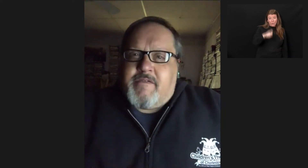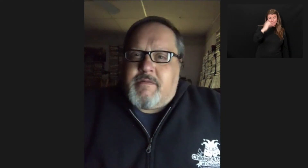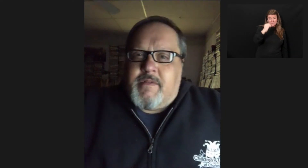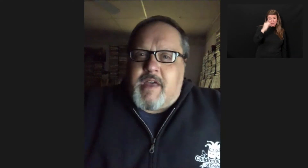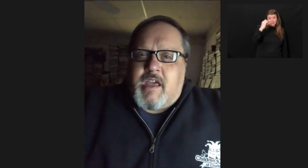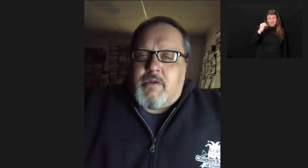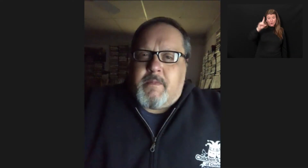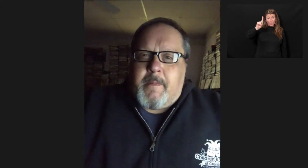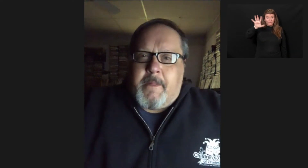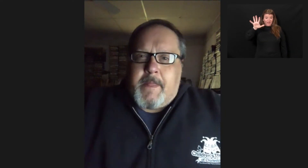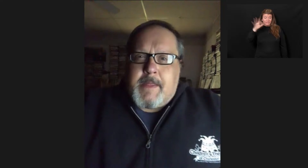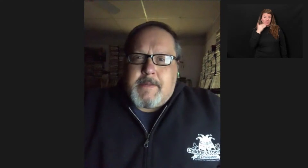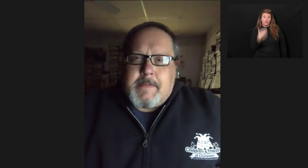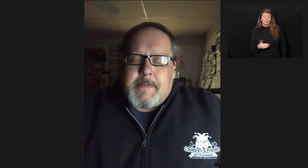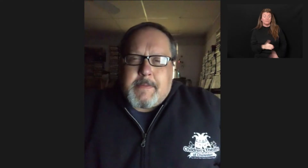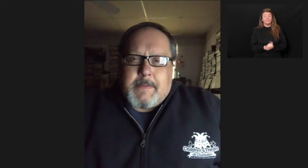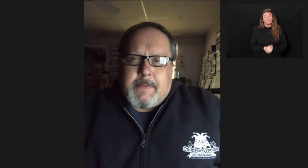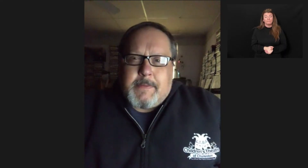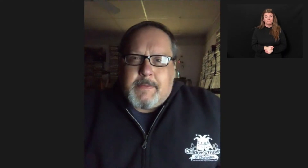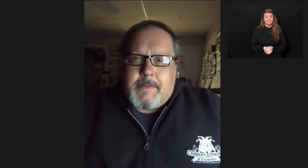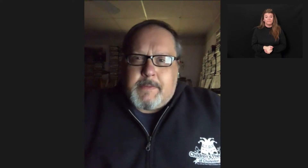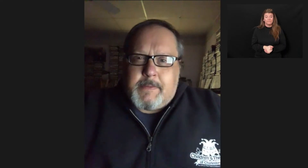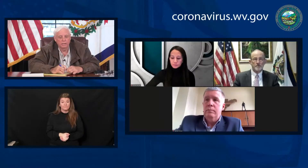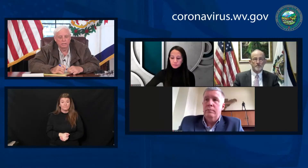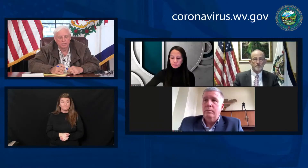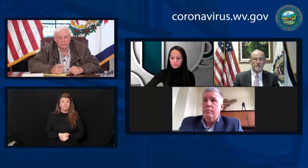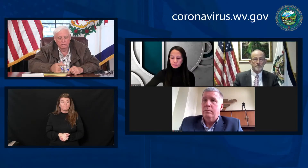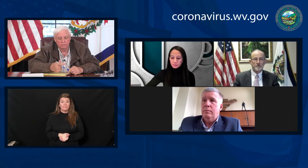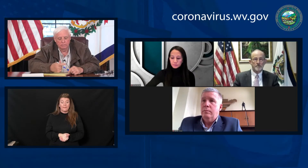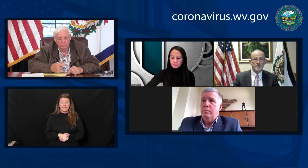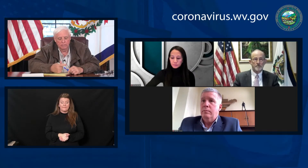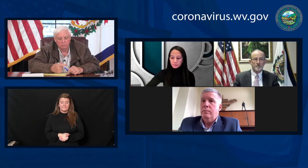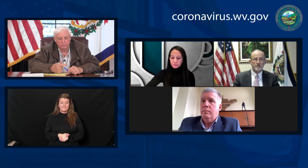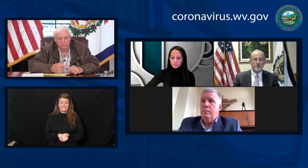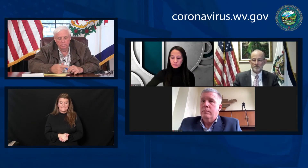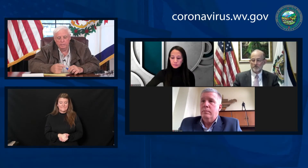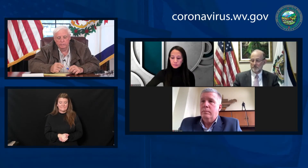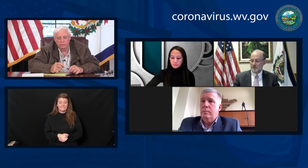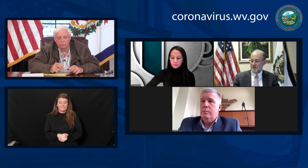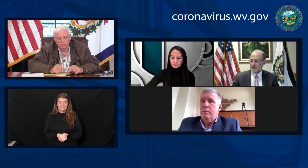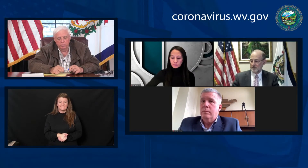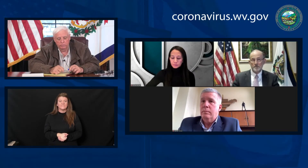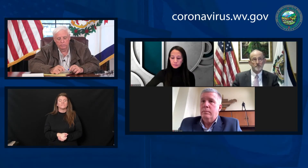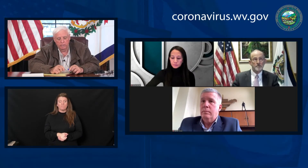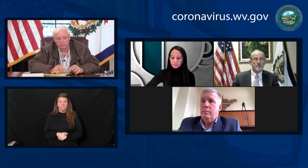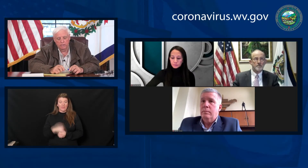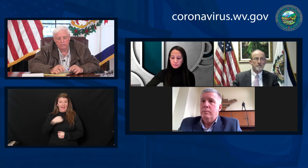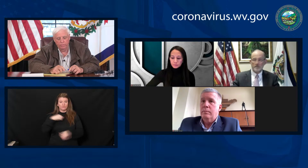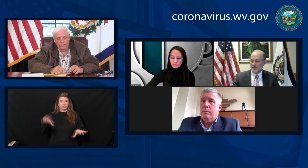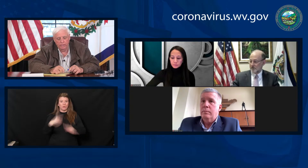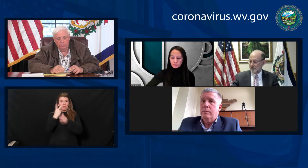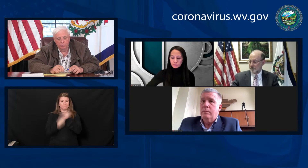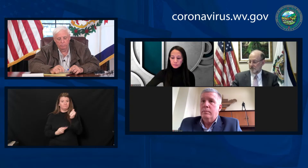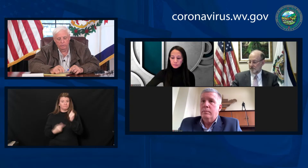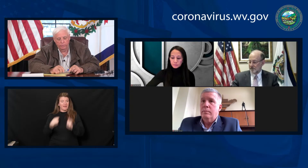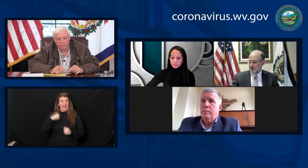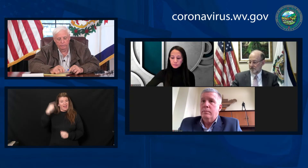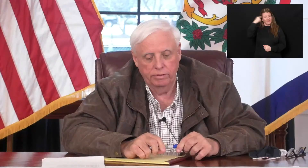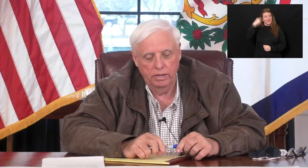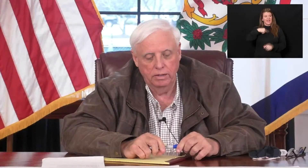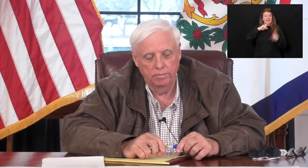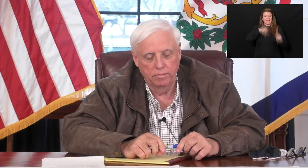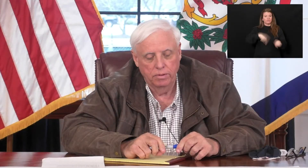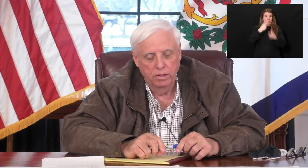0.0015. Thank you. Well, Kenny, let me just do them both, and I think I can do both of